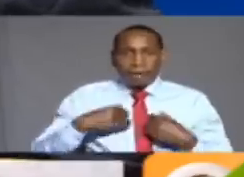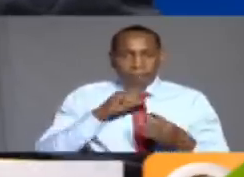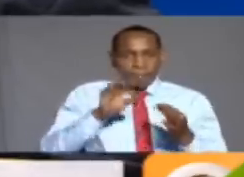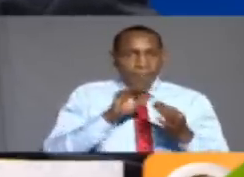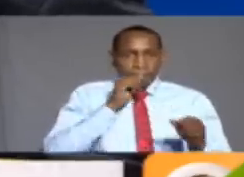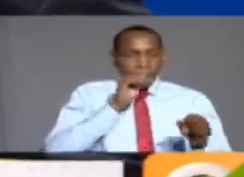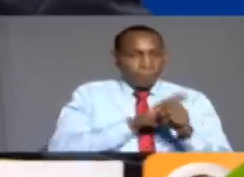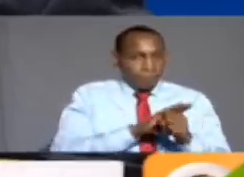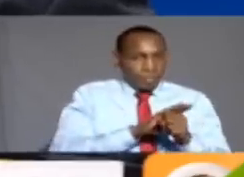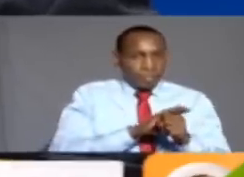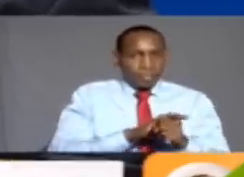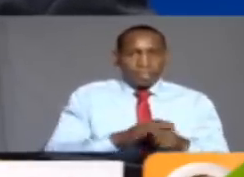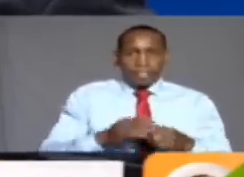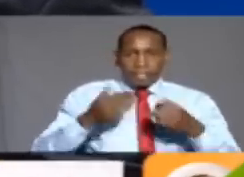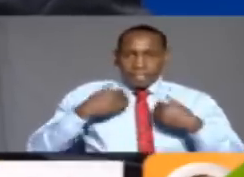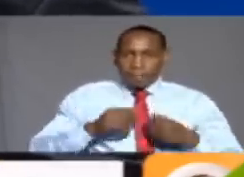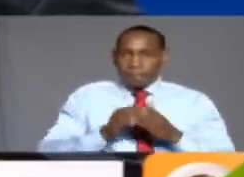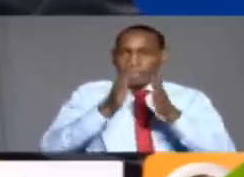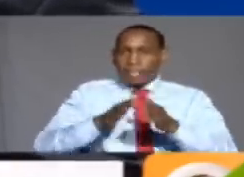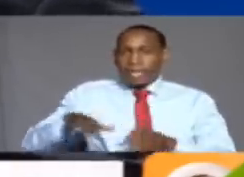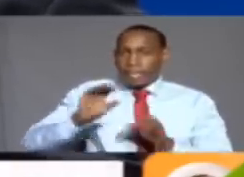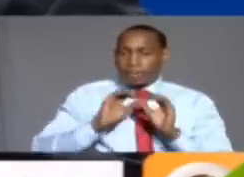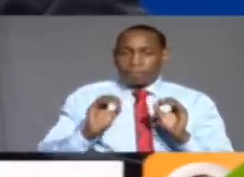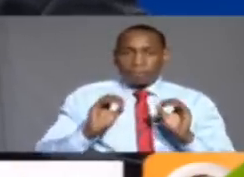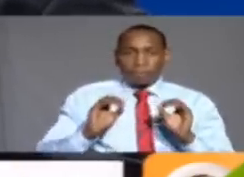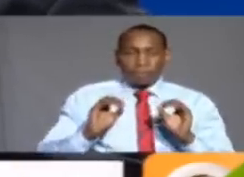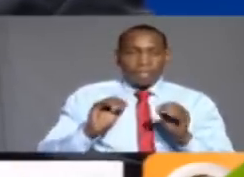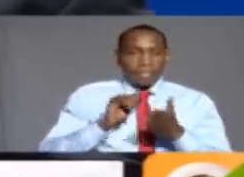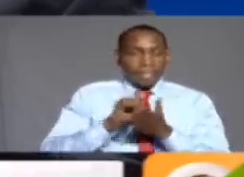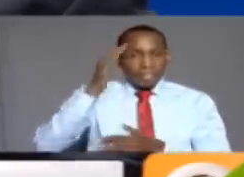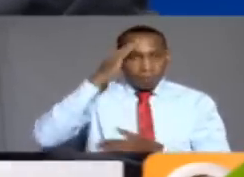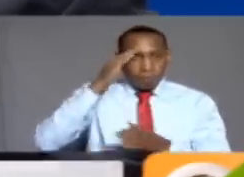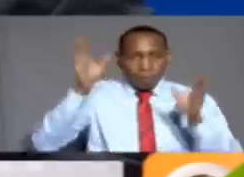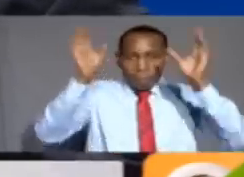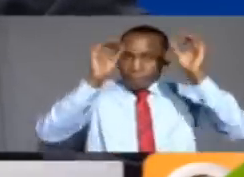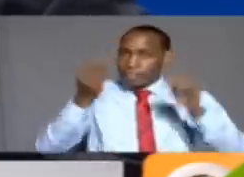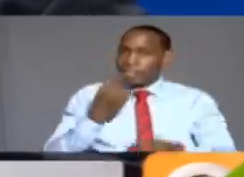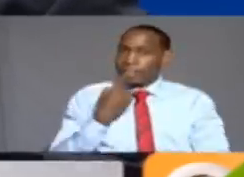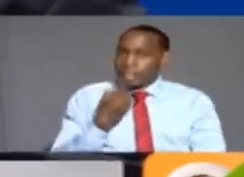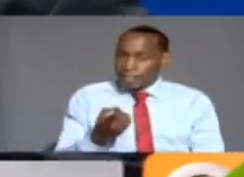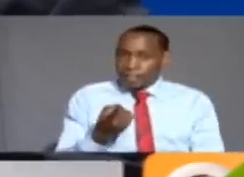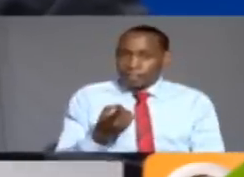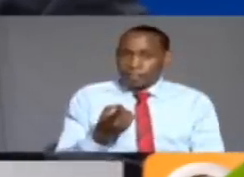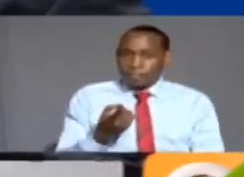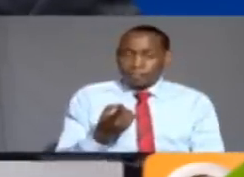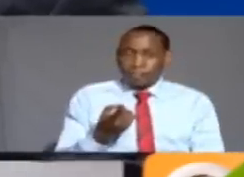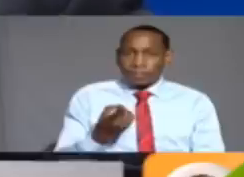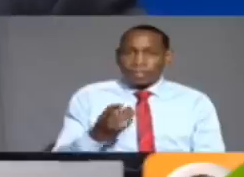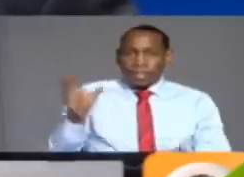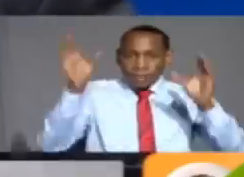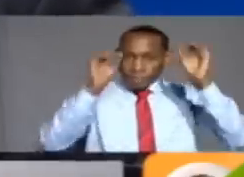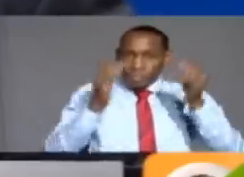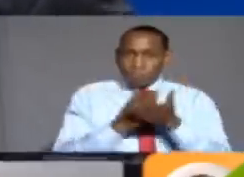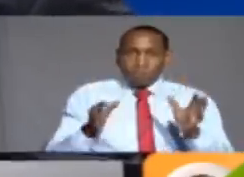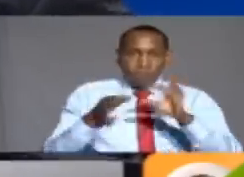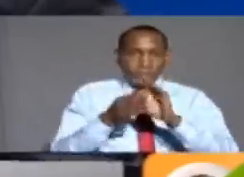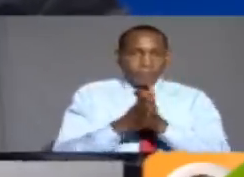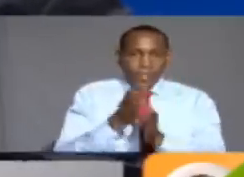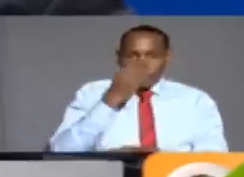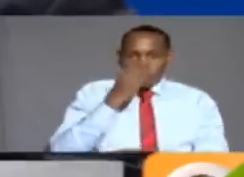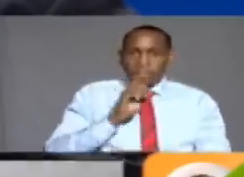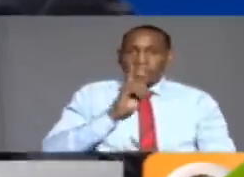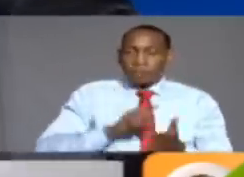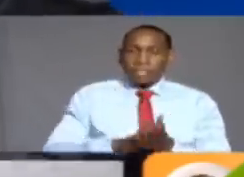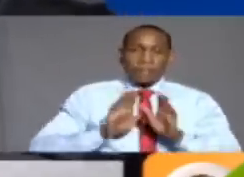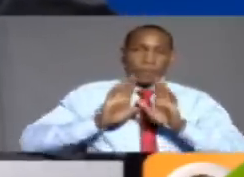from that region. I'm actually an elected leader from that region. And I know that the president has told us, and the president knows Ruto more than any one of us. And he's told us,